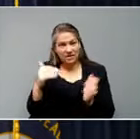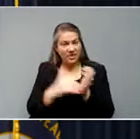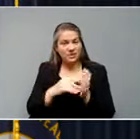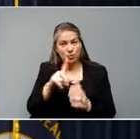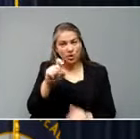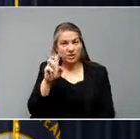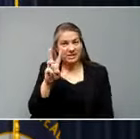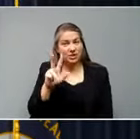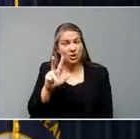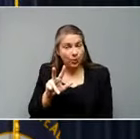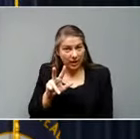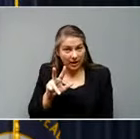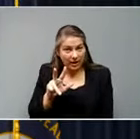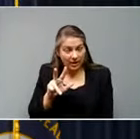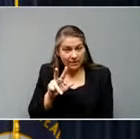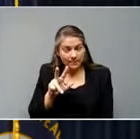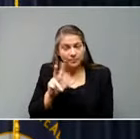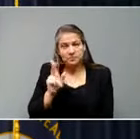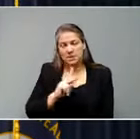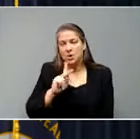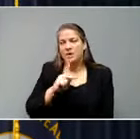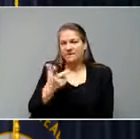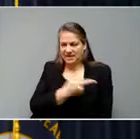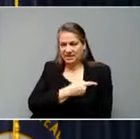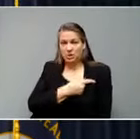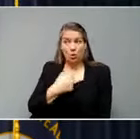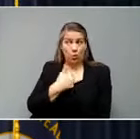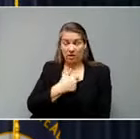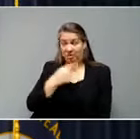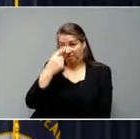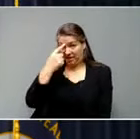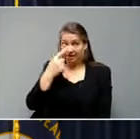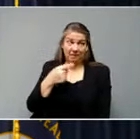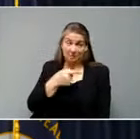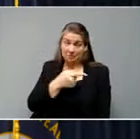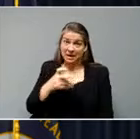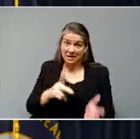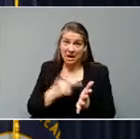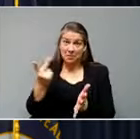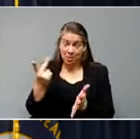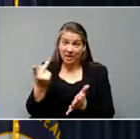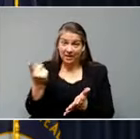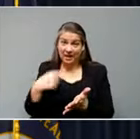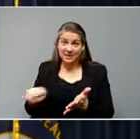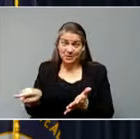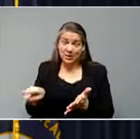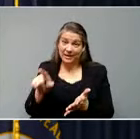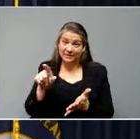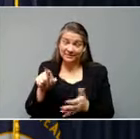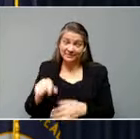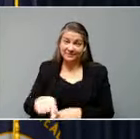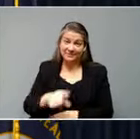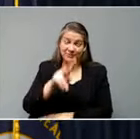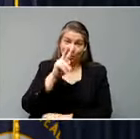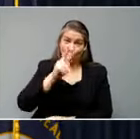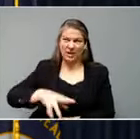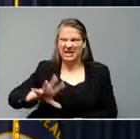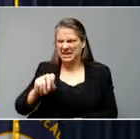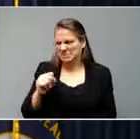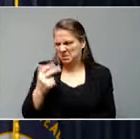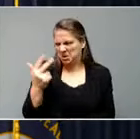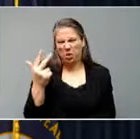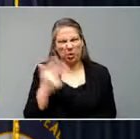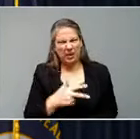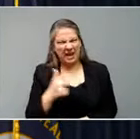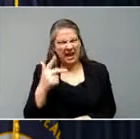15,163 individuals vaccinated. We actually think this might double next week. If you look at, typically it takes about 3 days for